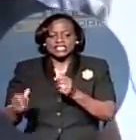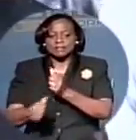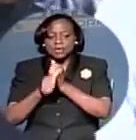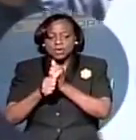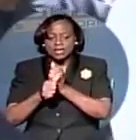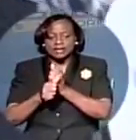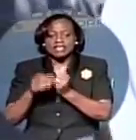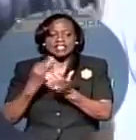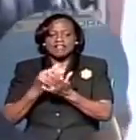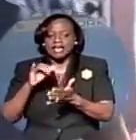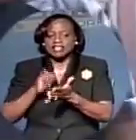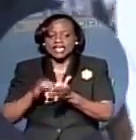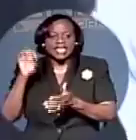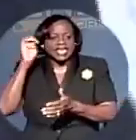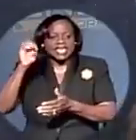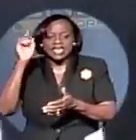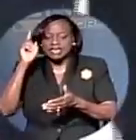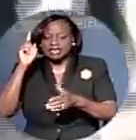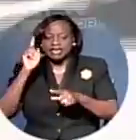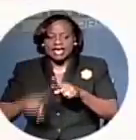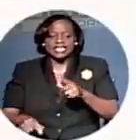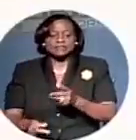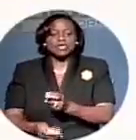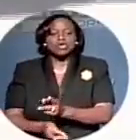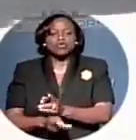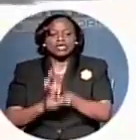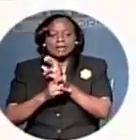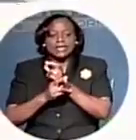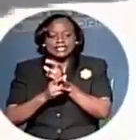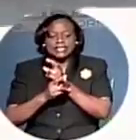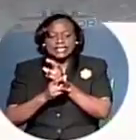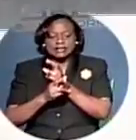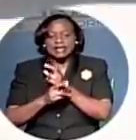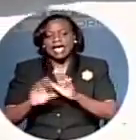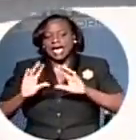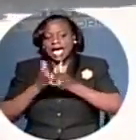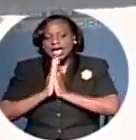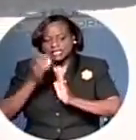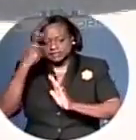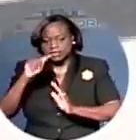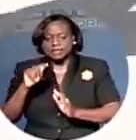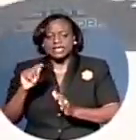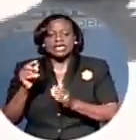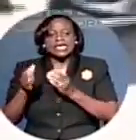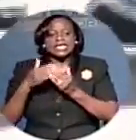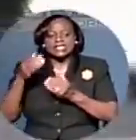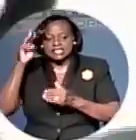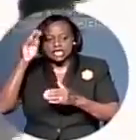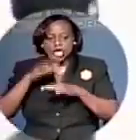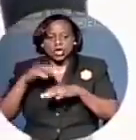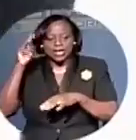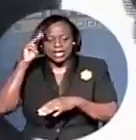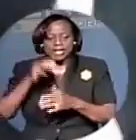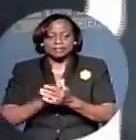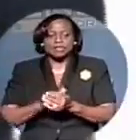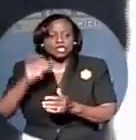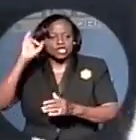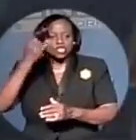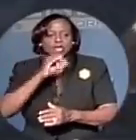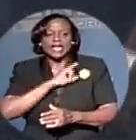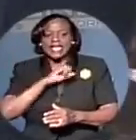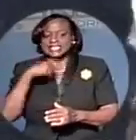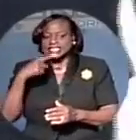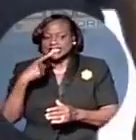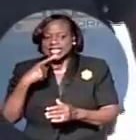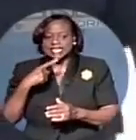be rehabilitated. He also begged the court for leniency. In sentencing Tito, Senior Justice John Isaacs described Conover's death as